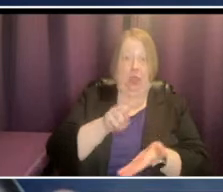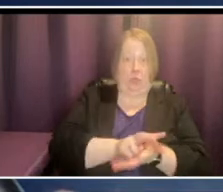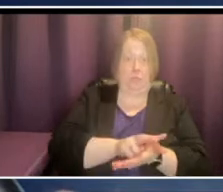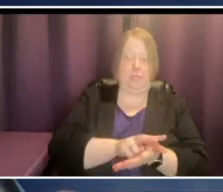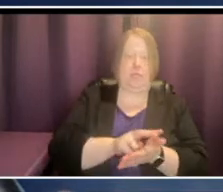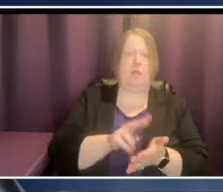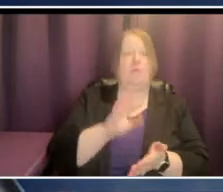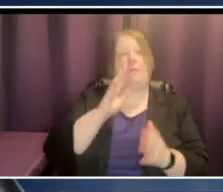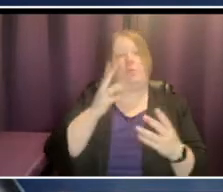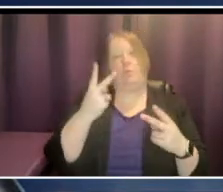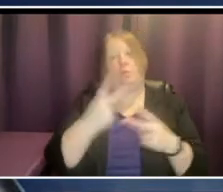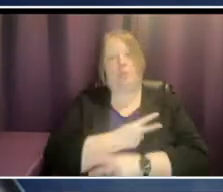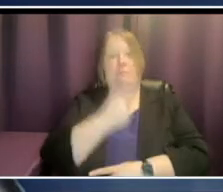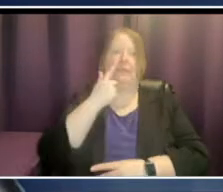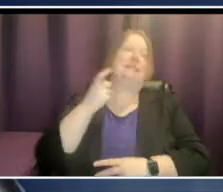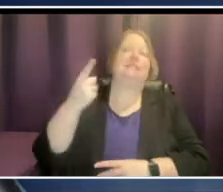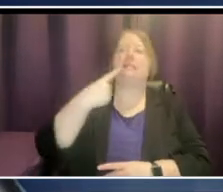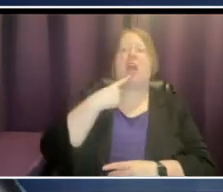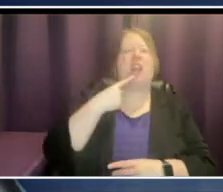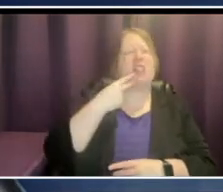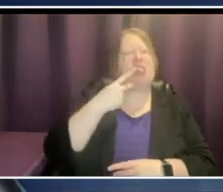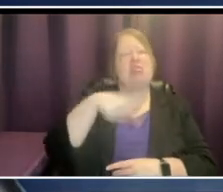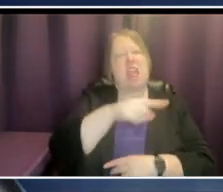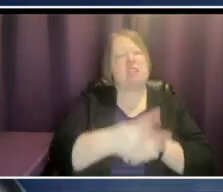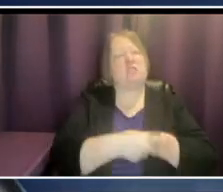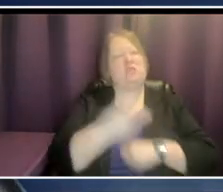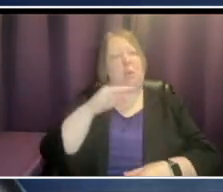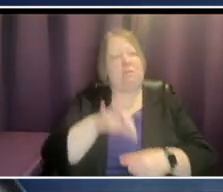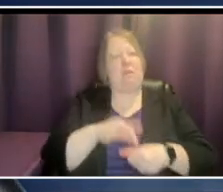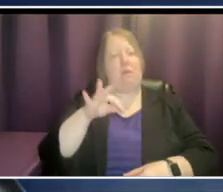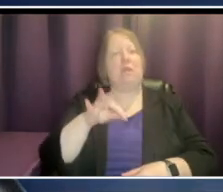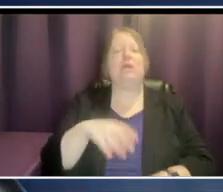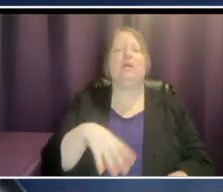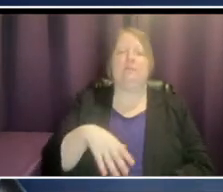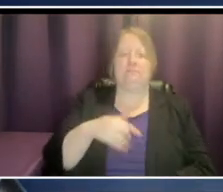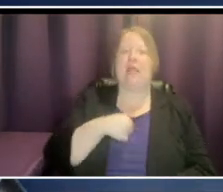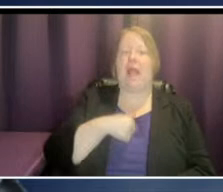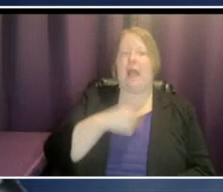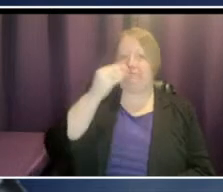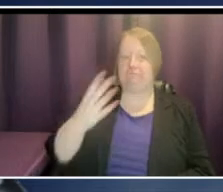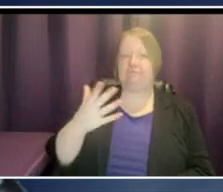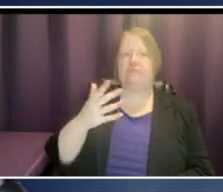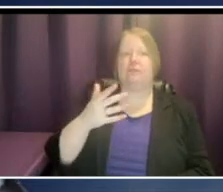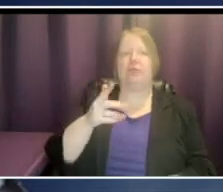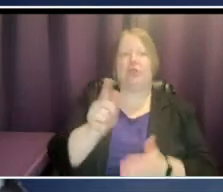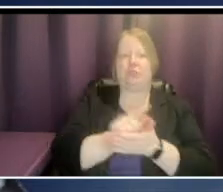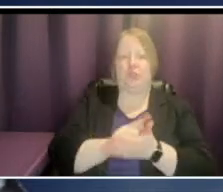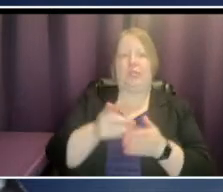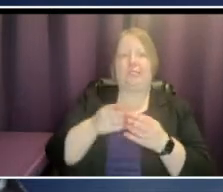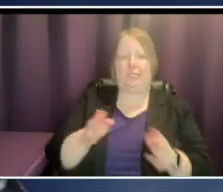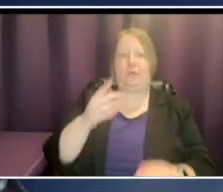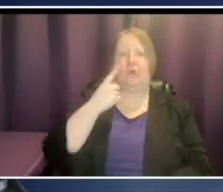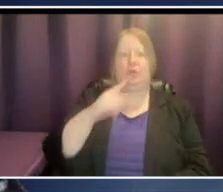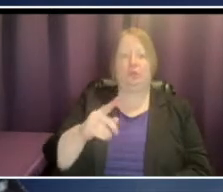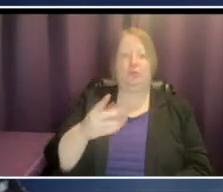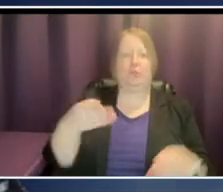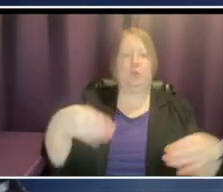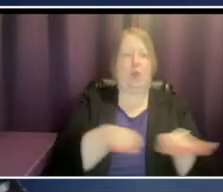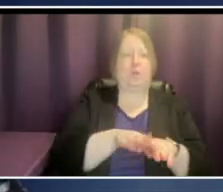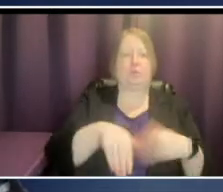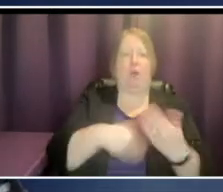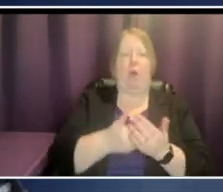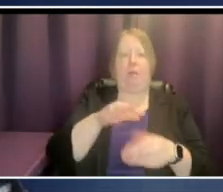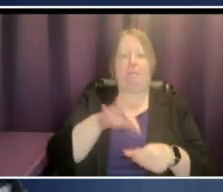say they stole it. I'm directing the Attorney General to shut down all ballot places in all 50 states. It's going to be